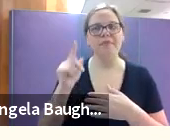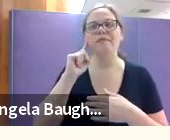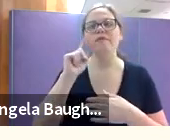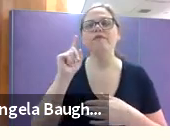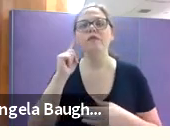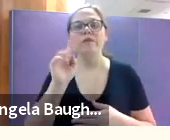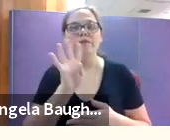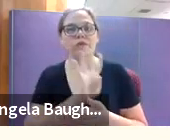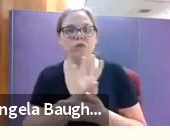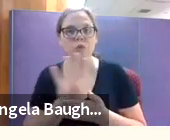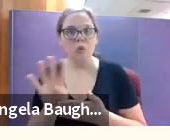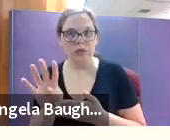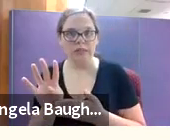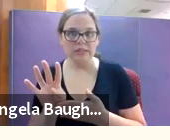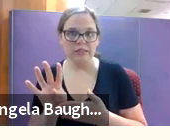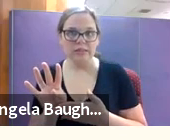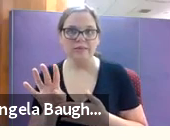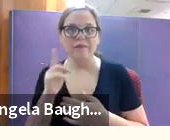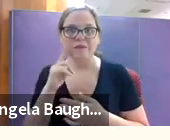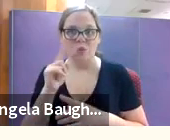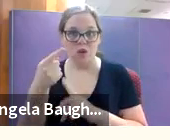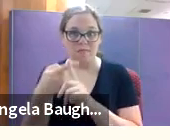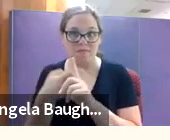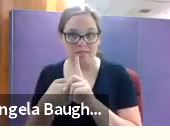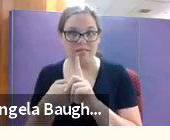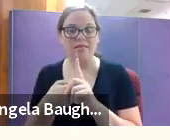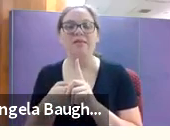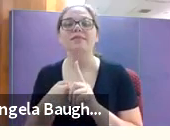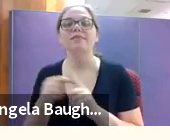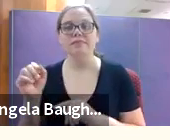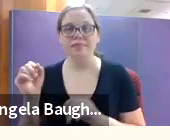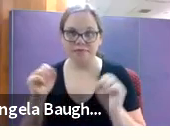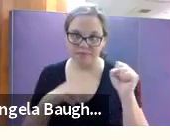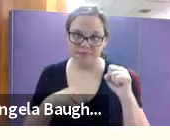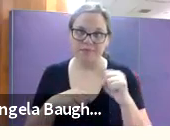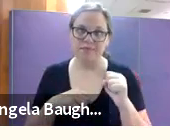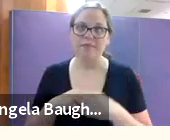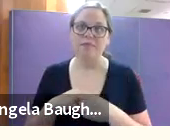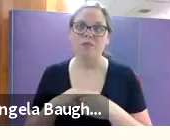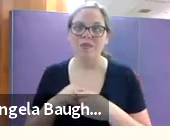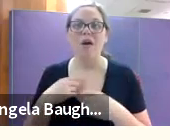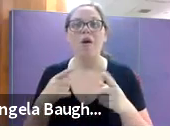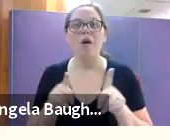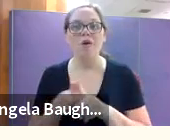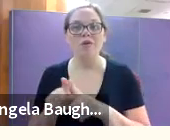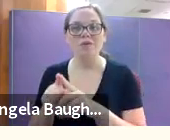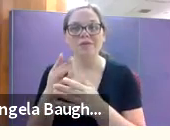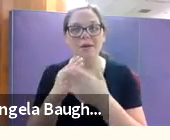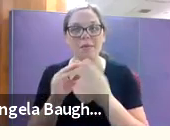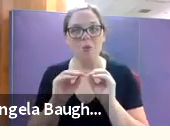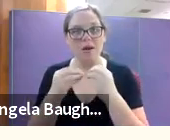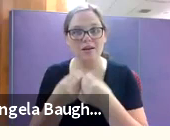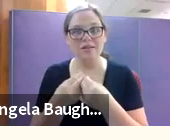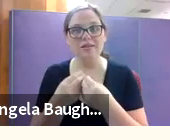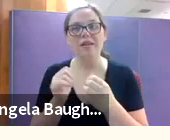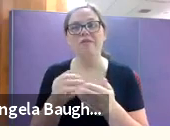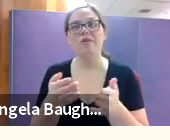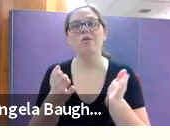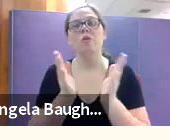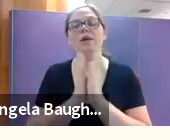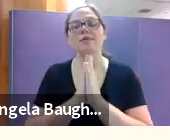for each one was a month period. Yes. And I will say that we also had some organizations that